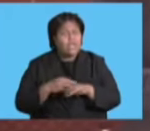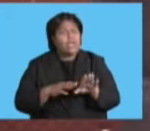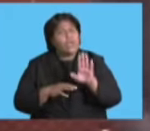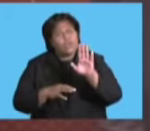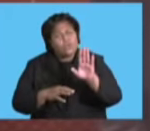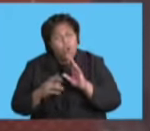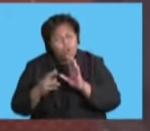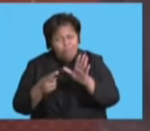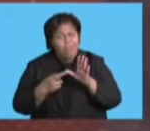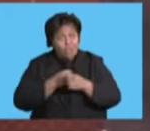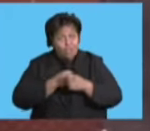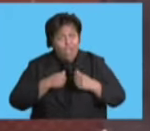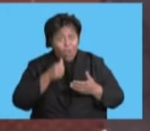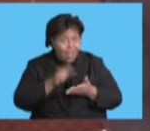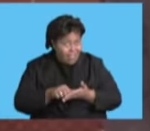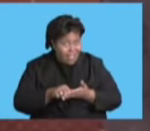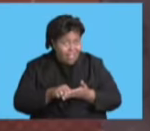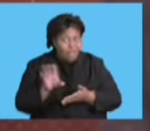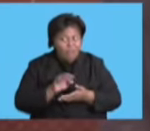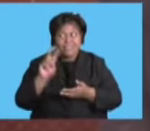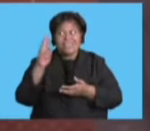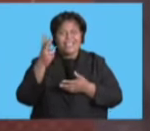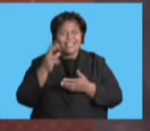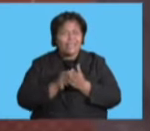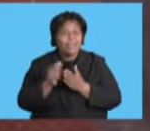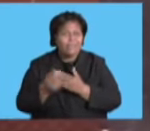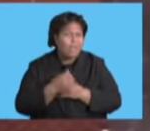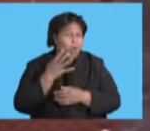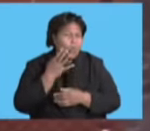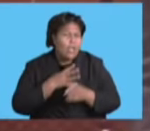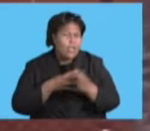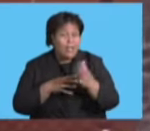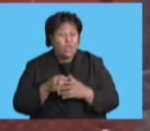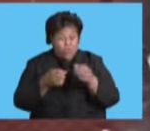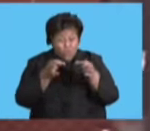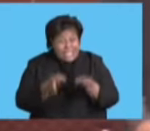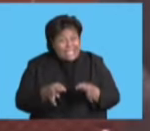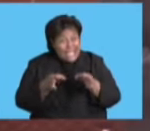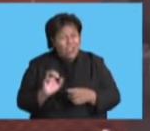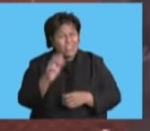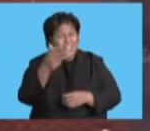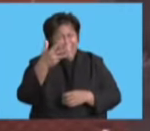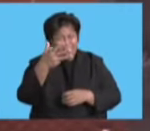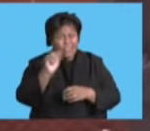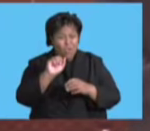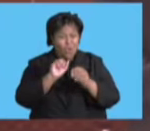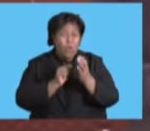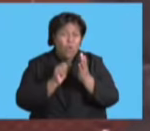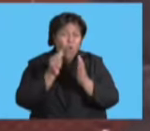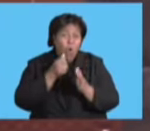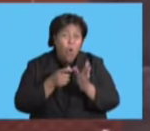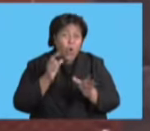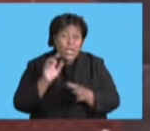3rd September to our letter dated 2nd September. When you on 9th August ruled Honourable Tikoduadua should report